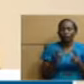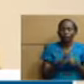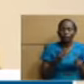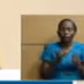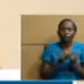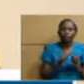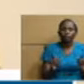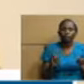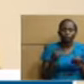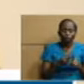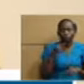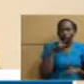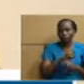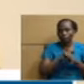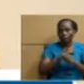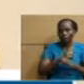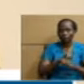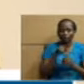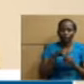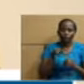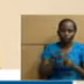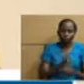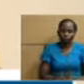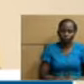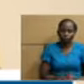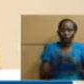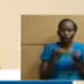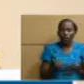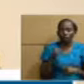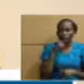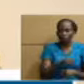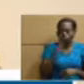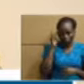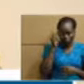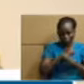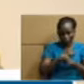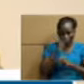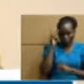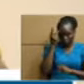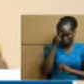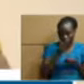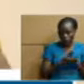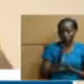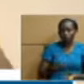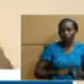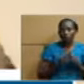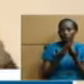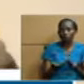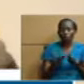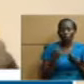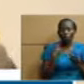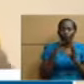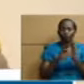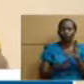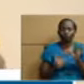of the relevant social protection interventions. The social protection policy is premised on the provisions of the Constitution